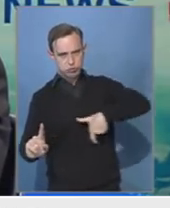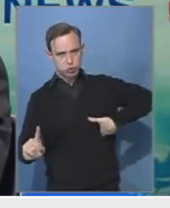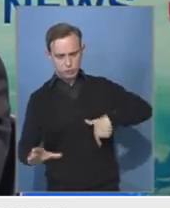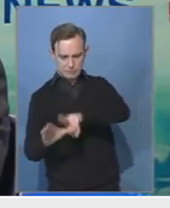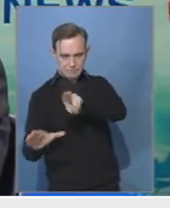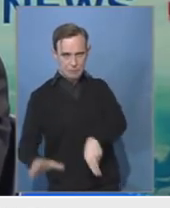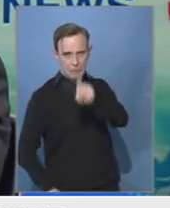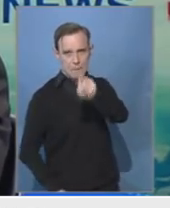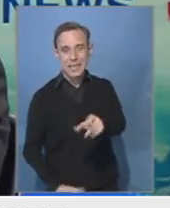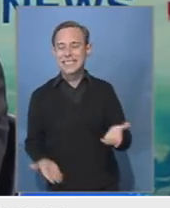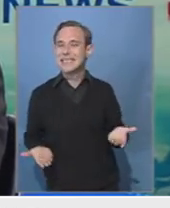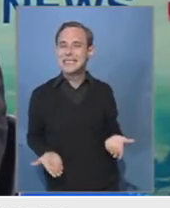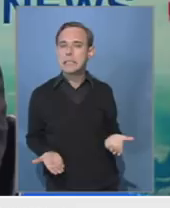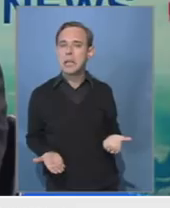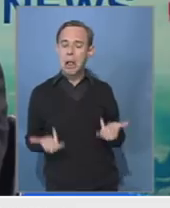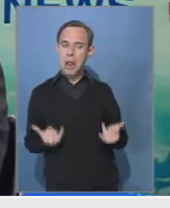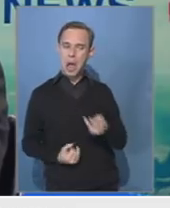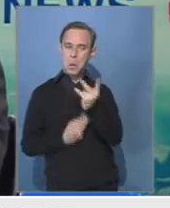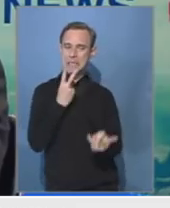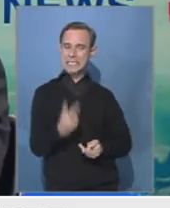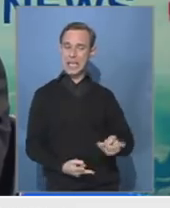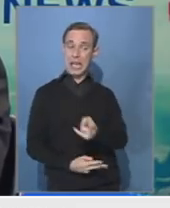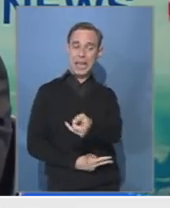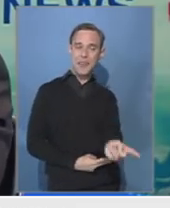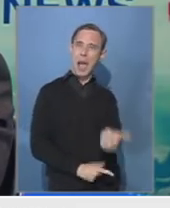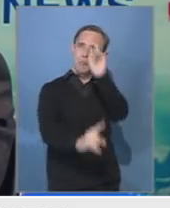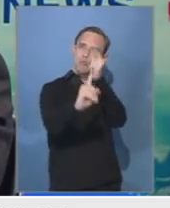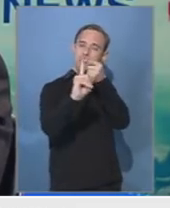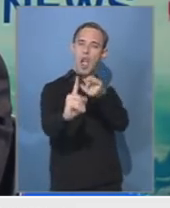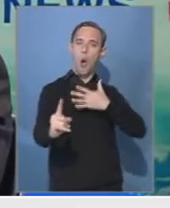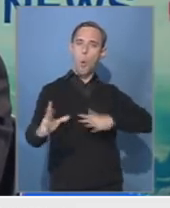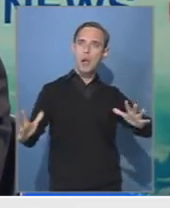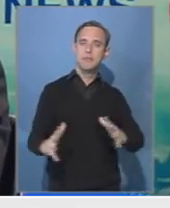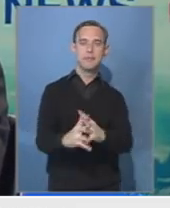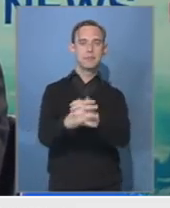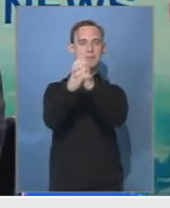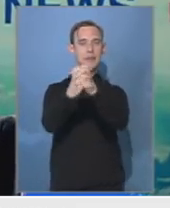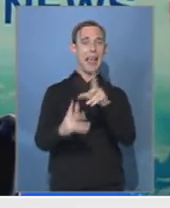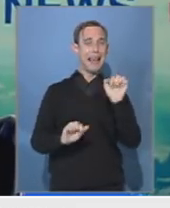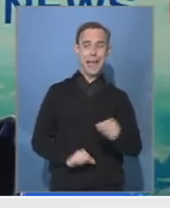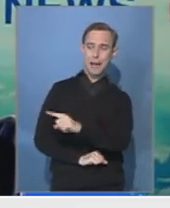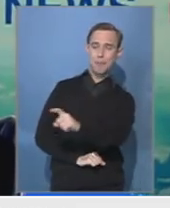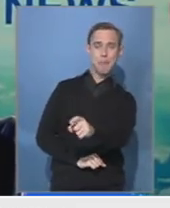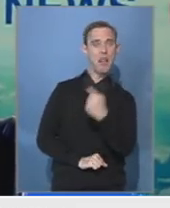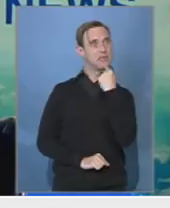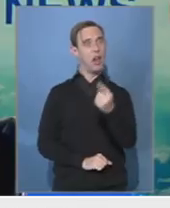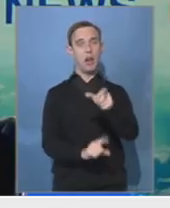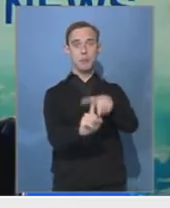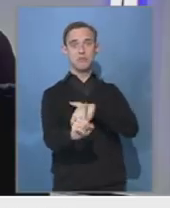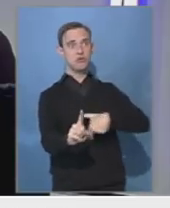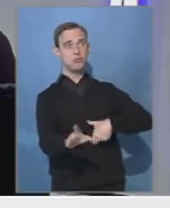afford, especially if they're trying to build this new ANC, to have all these voices ignored and not come to a